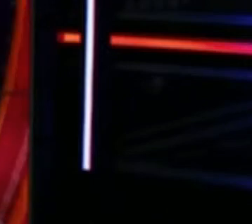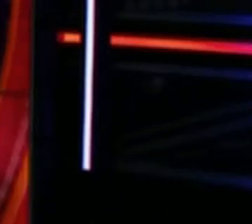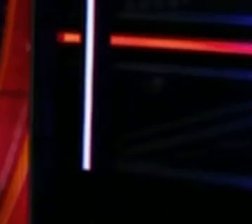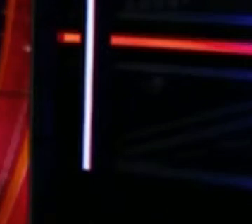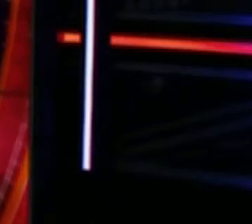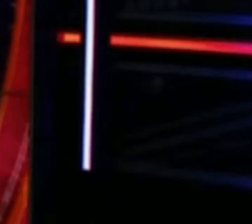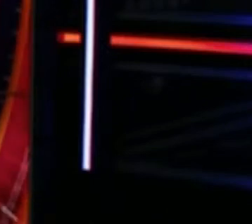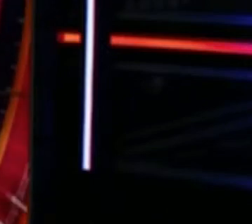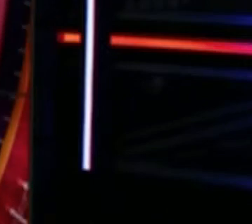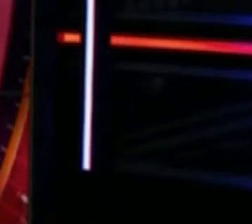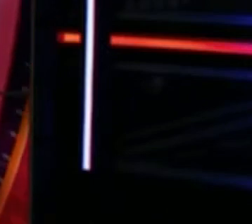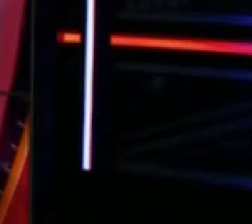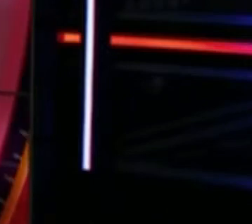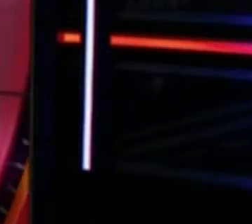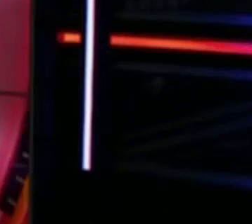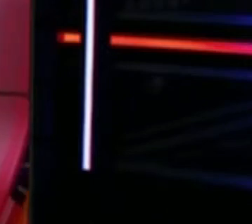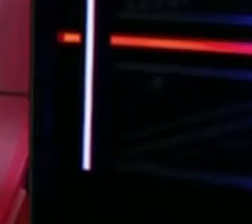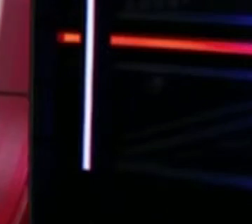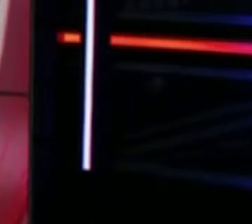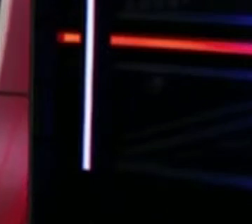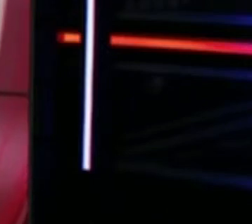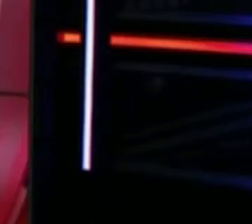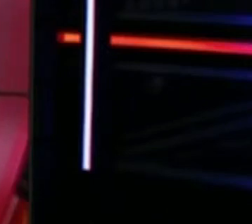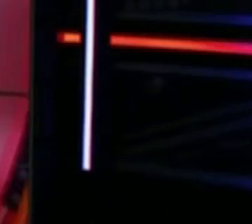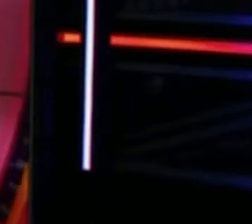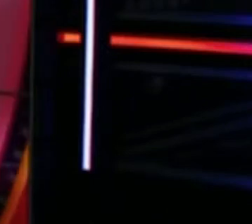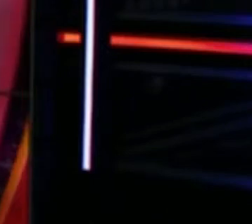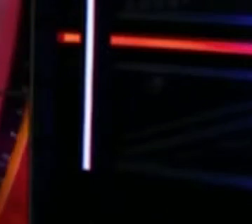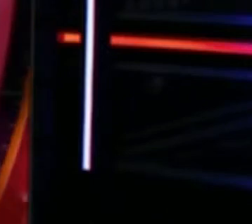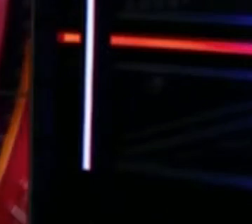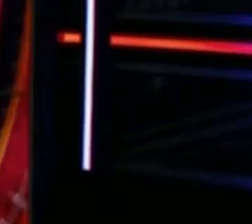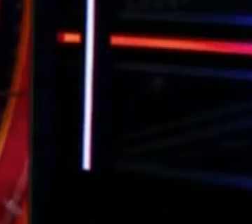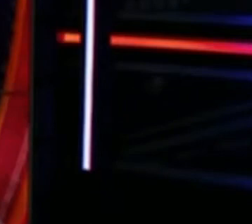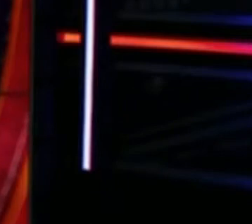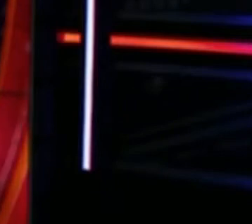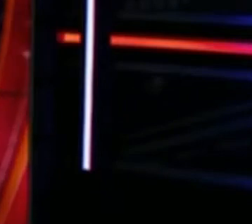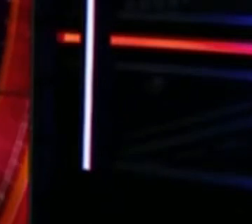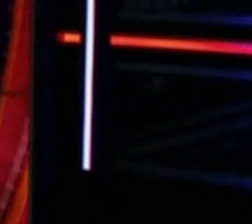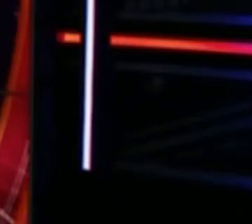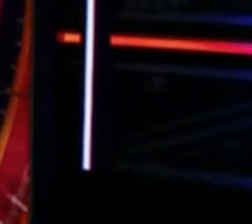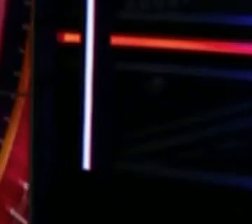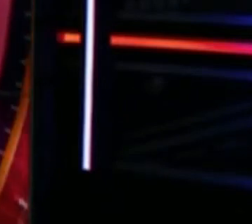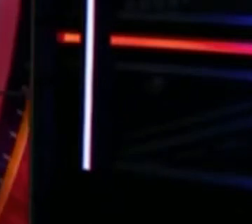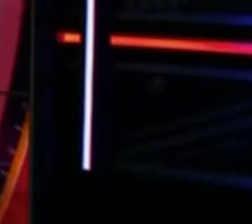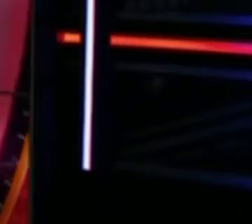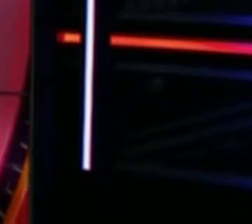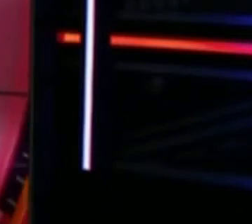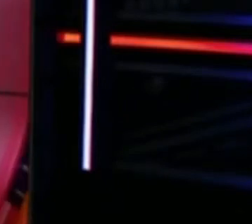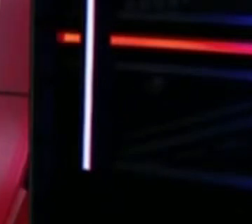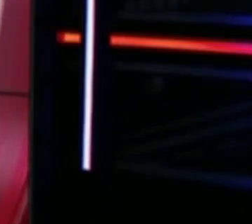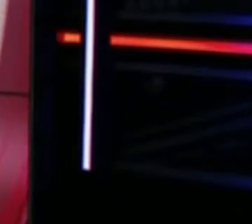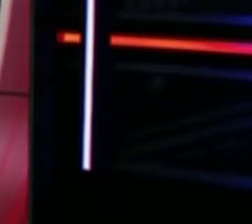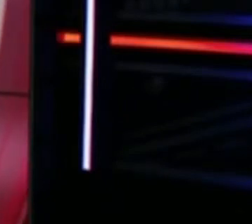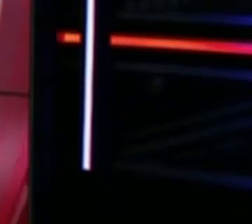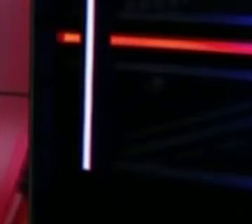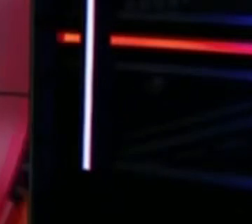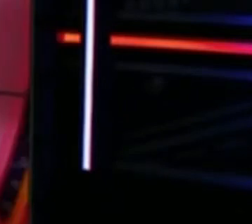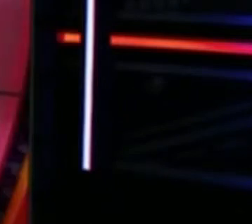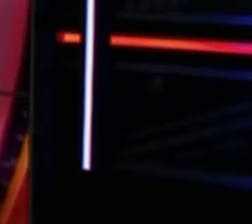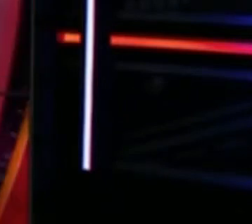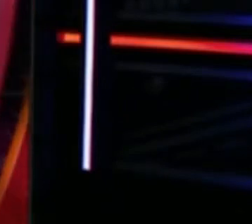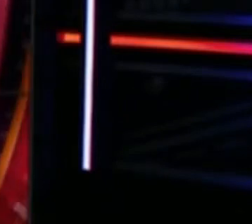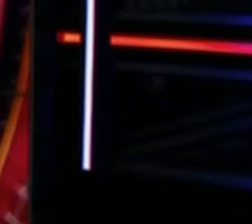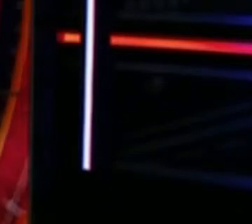property. President Lula described as vandals the violent demonstrators. Lula said there were mistakes in security and denounced the police authorities for